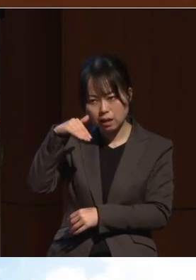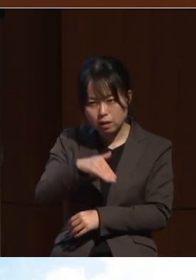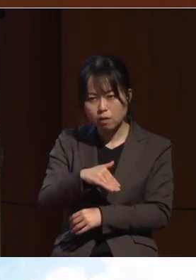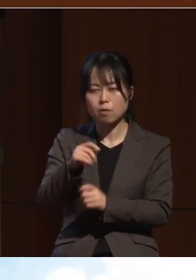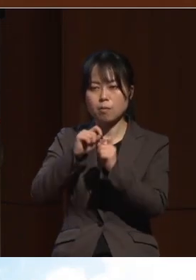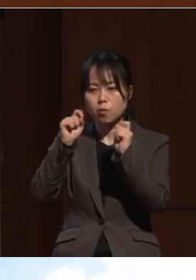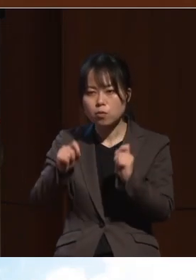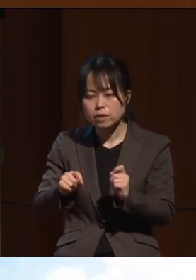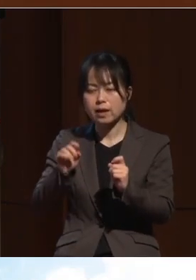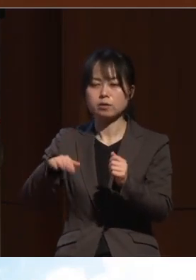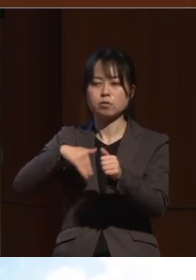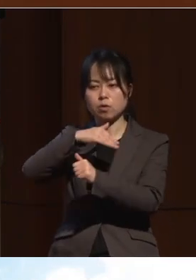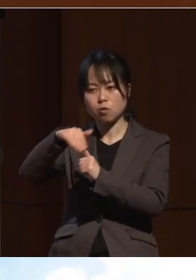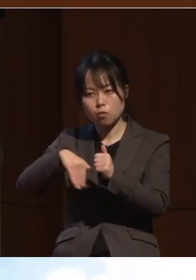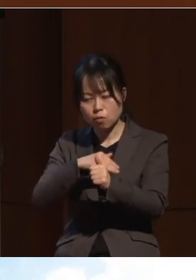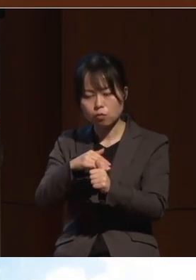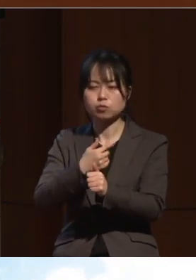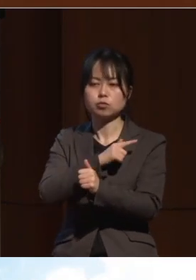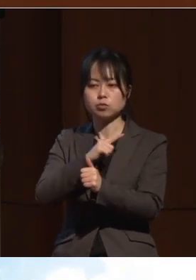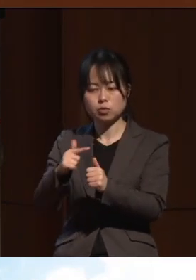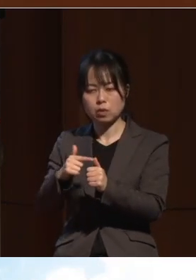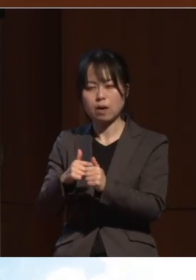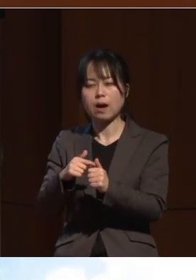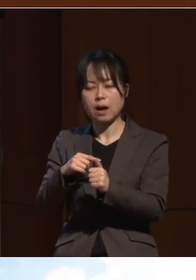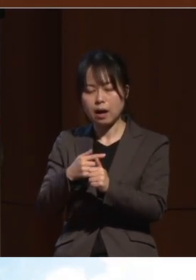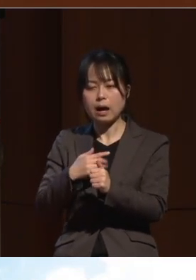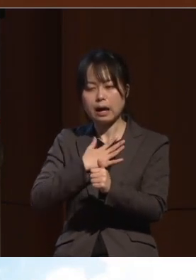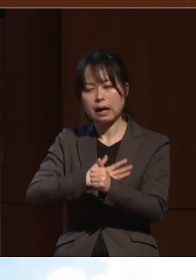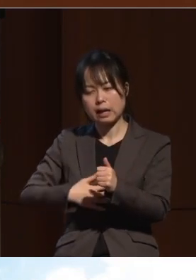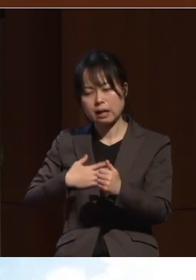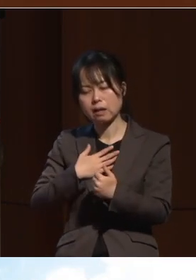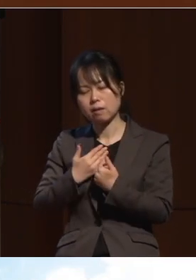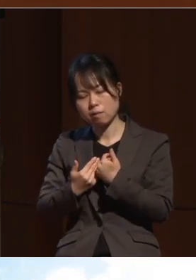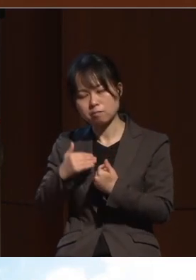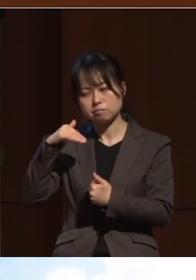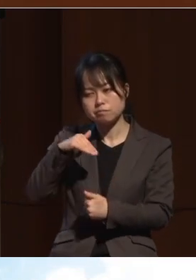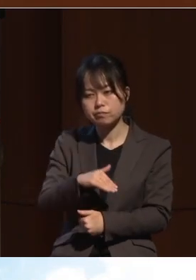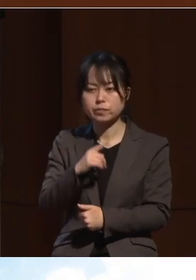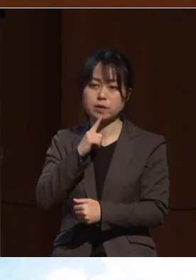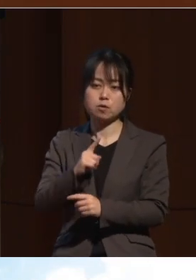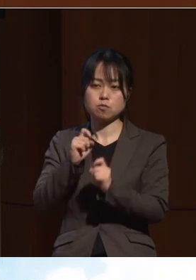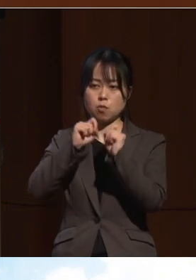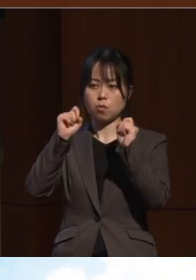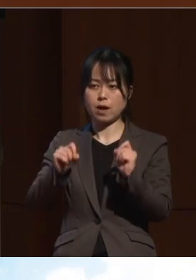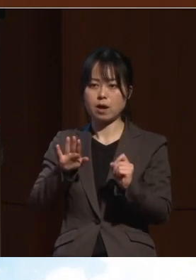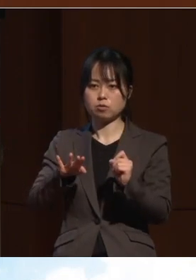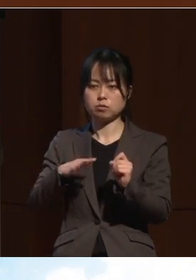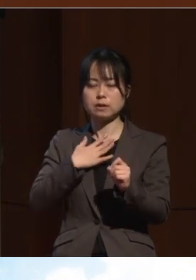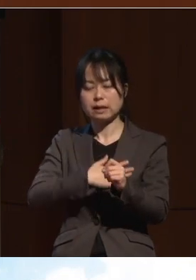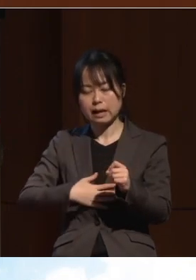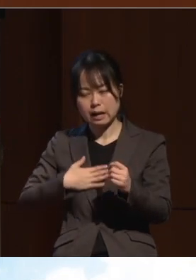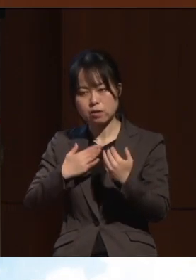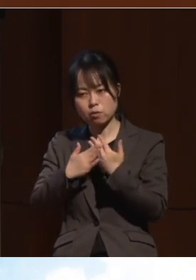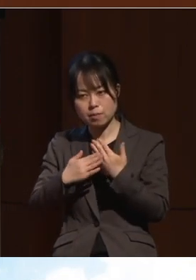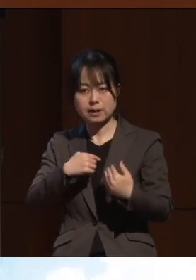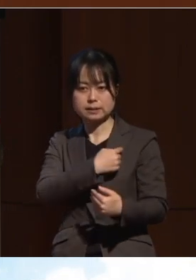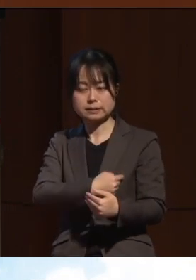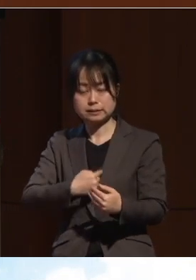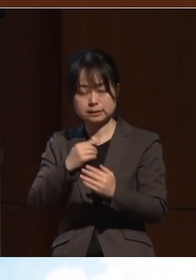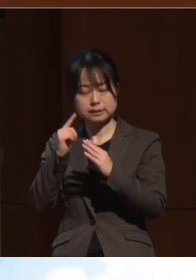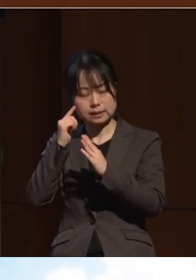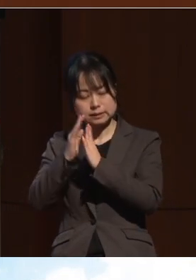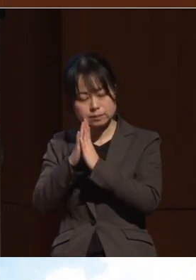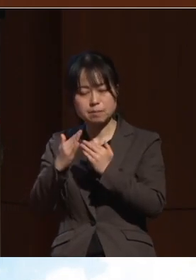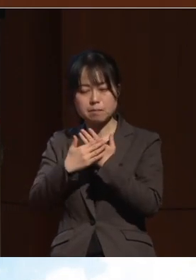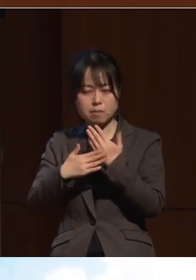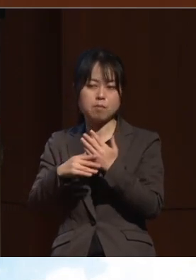is largely driven by health, both physical and mental. So those who enter older age in good health maintain it. They often maintain